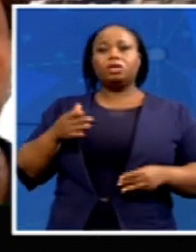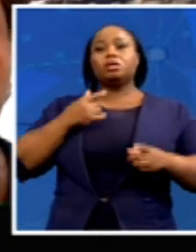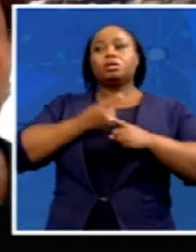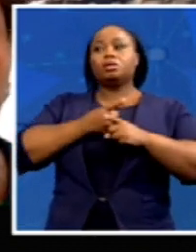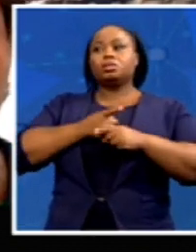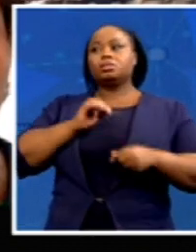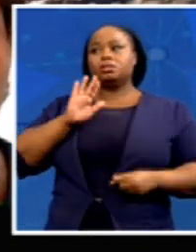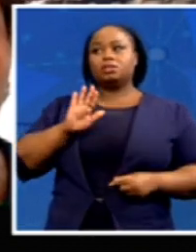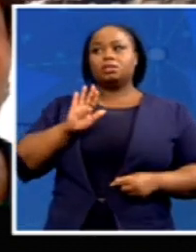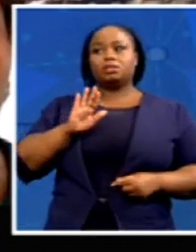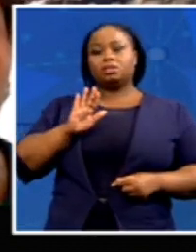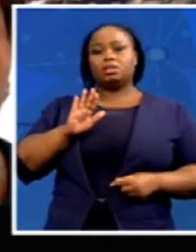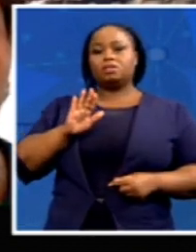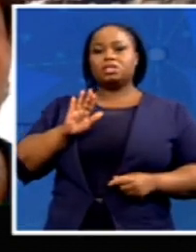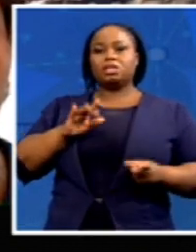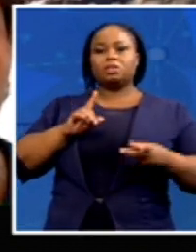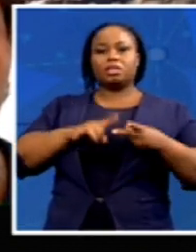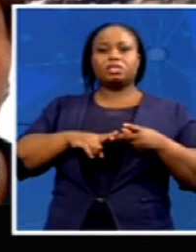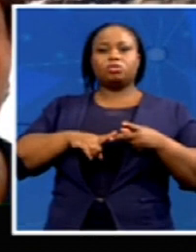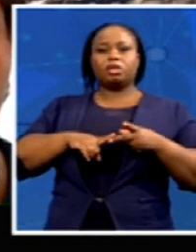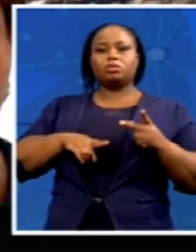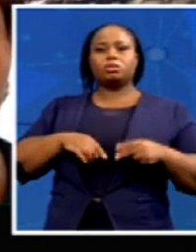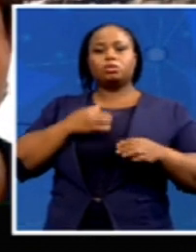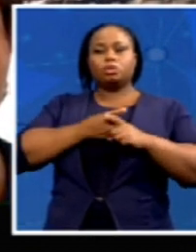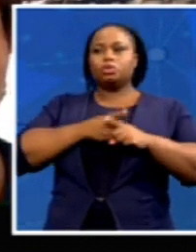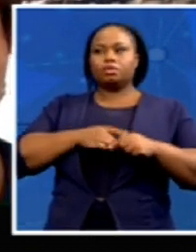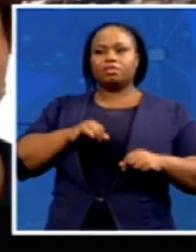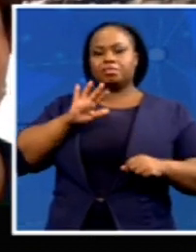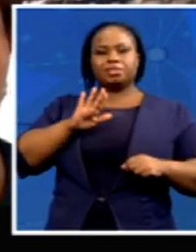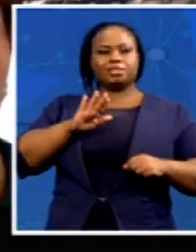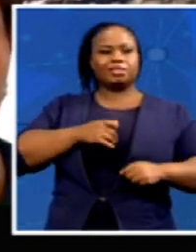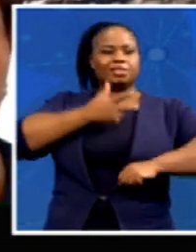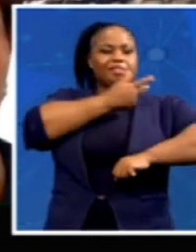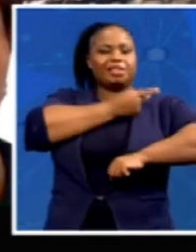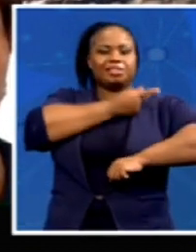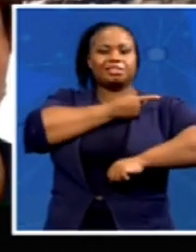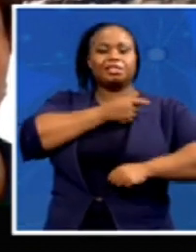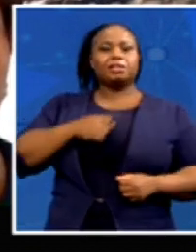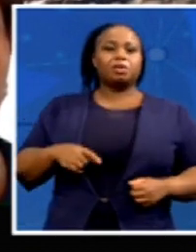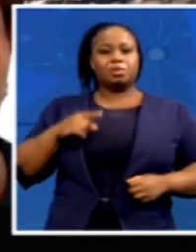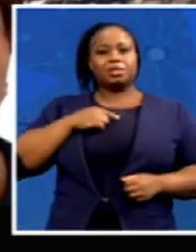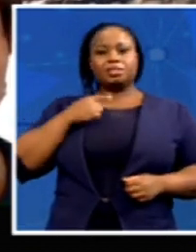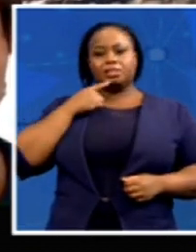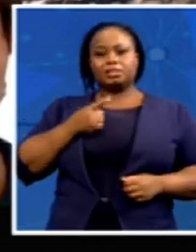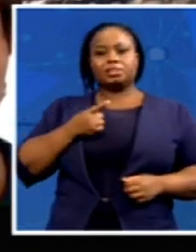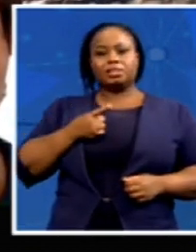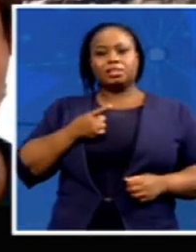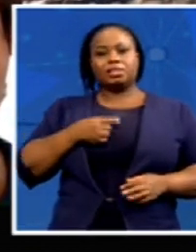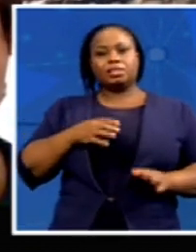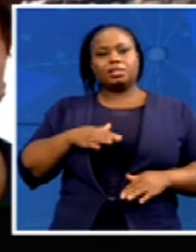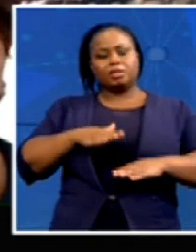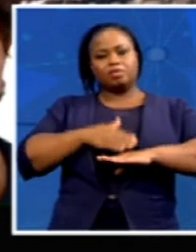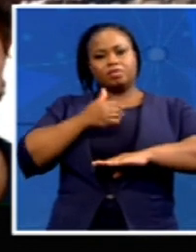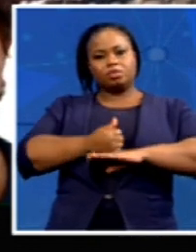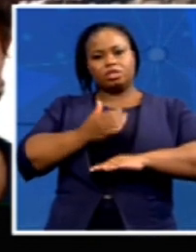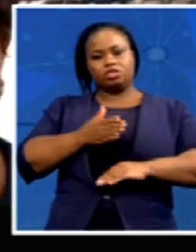the first delivery of the vaccines that were purchased by the MasterCard Foundation contribution will be arriving